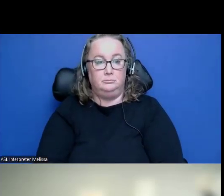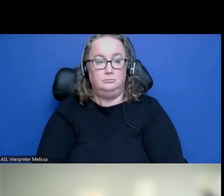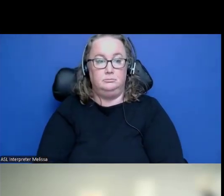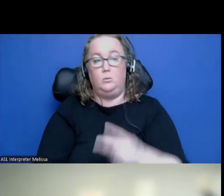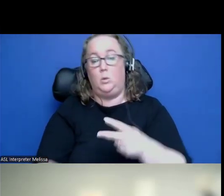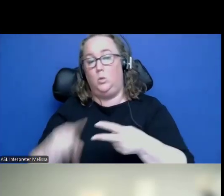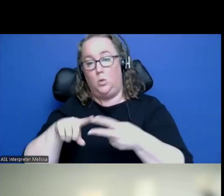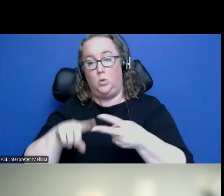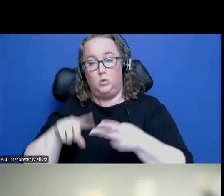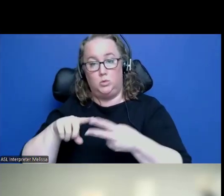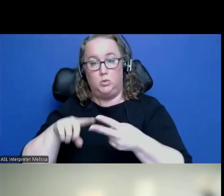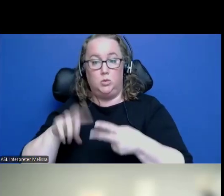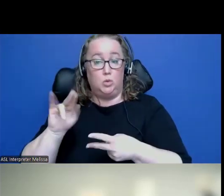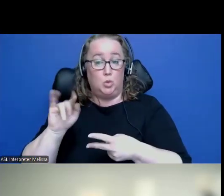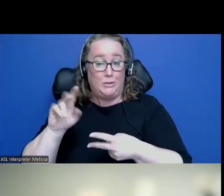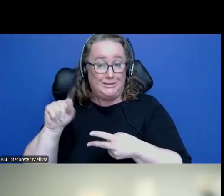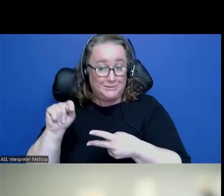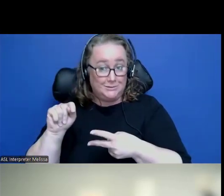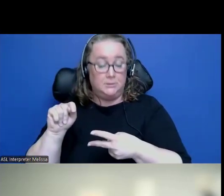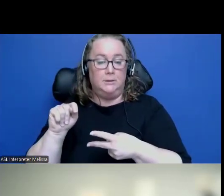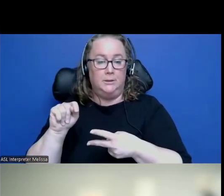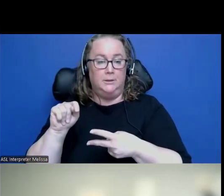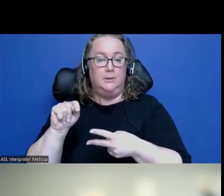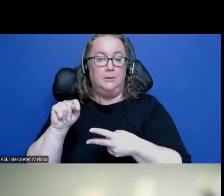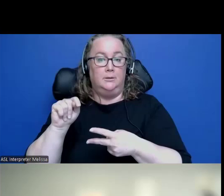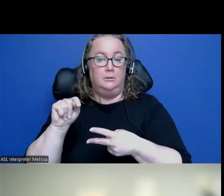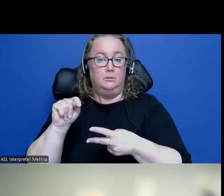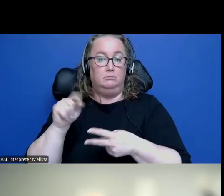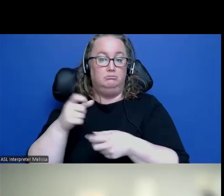units were created after